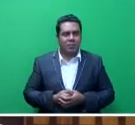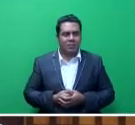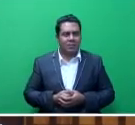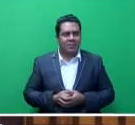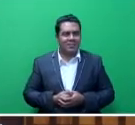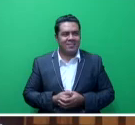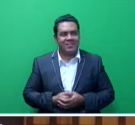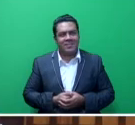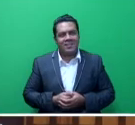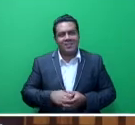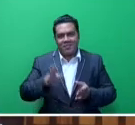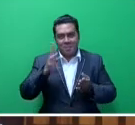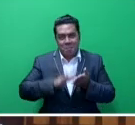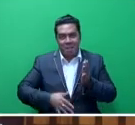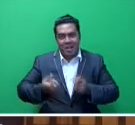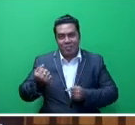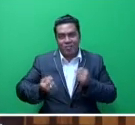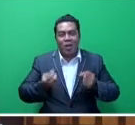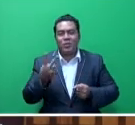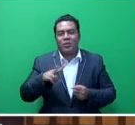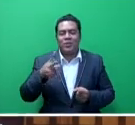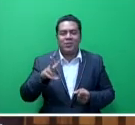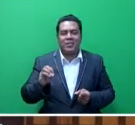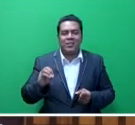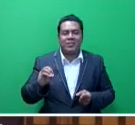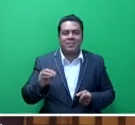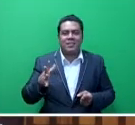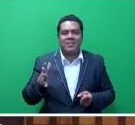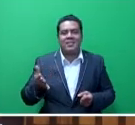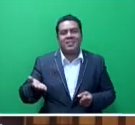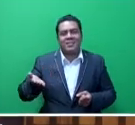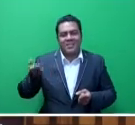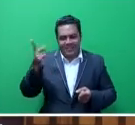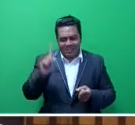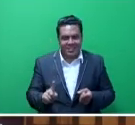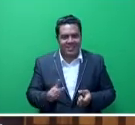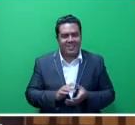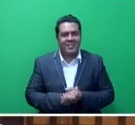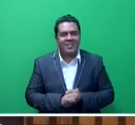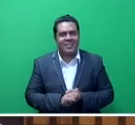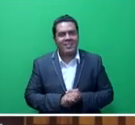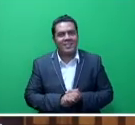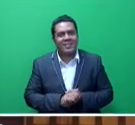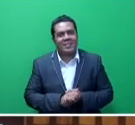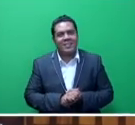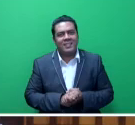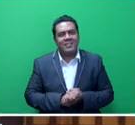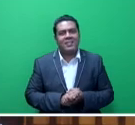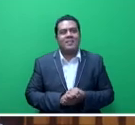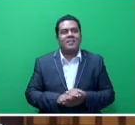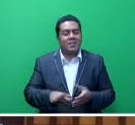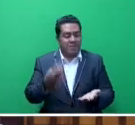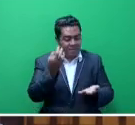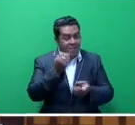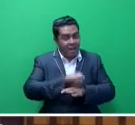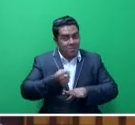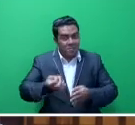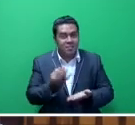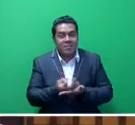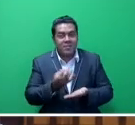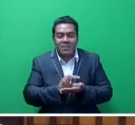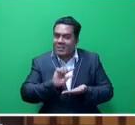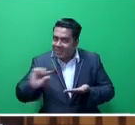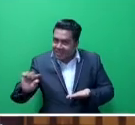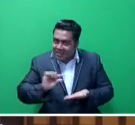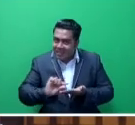From March of 2020 until today, we have paid out more in direct, government-funded unemployment benefits than in all